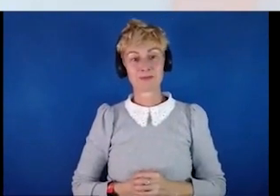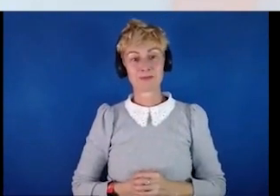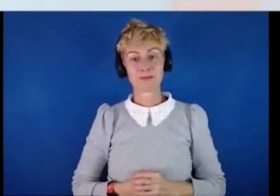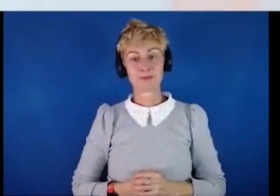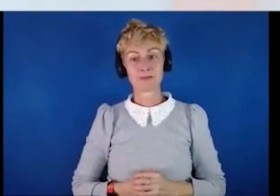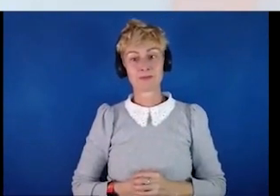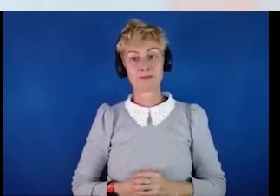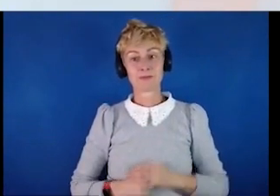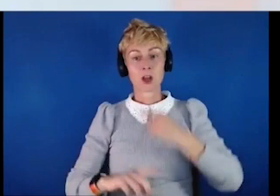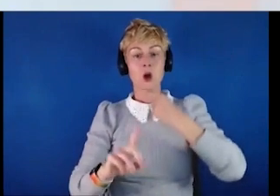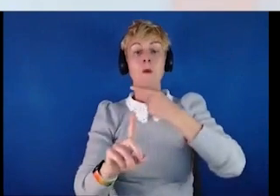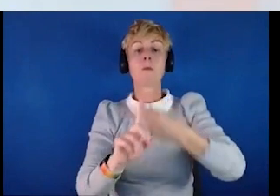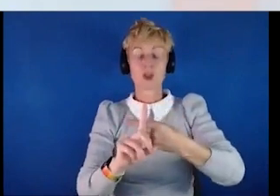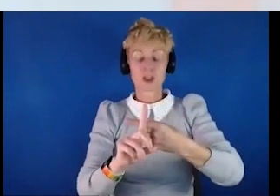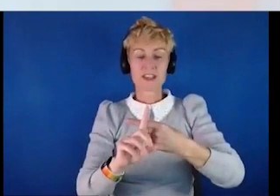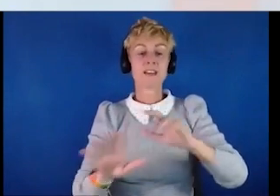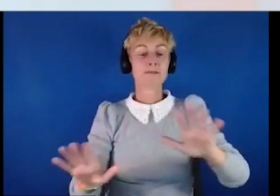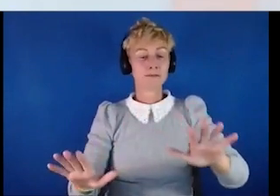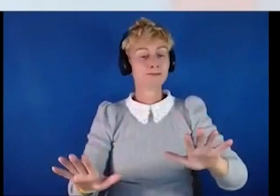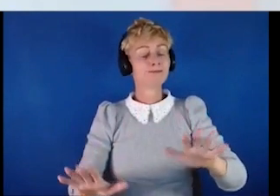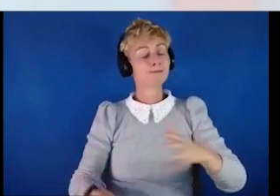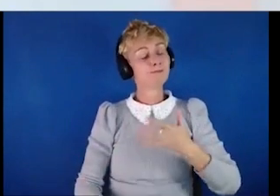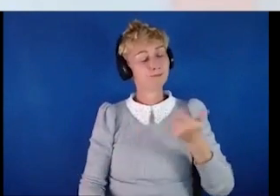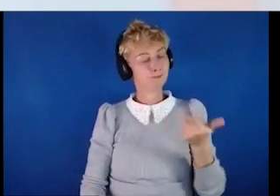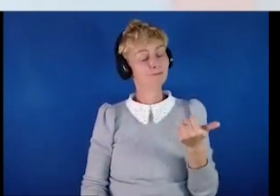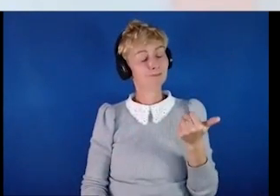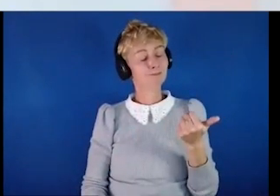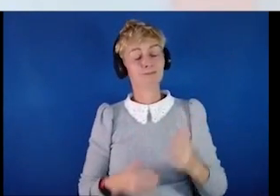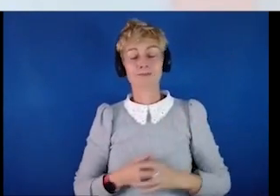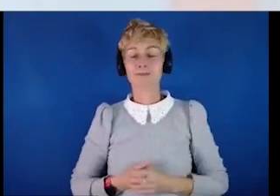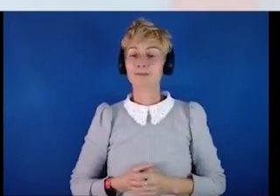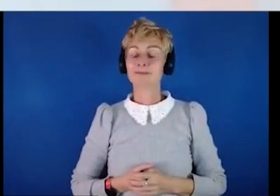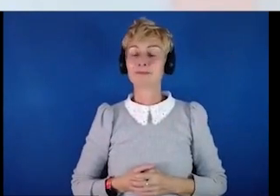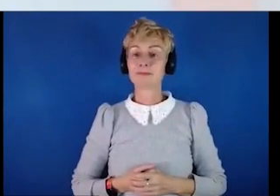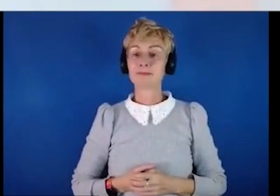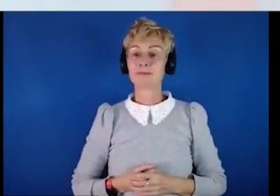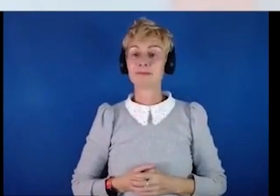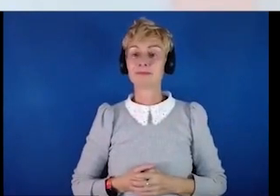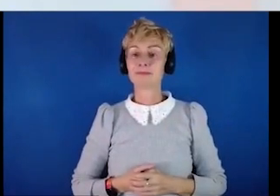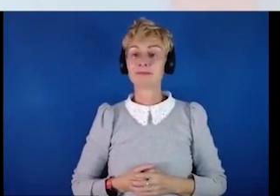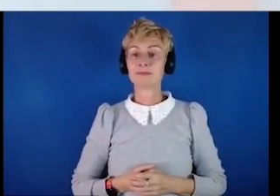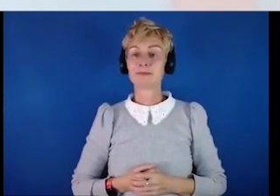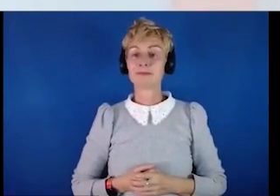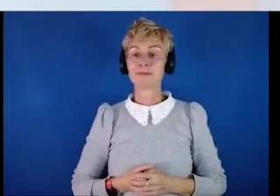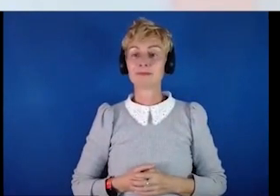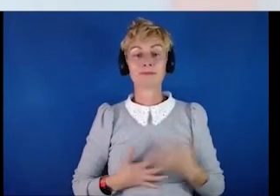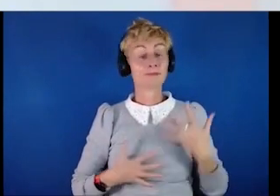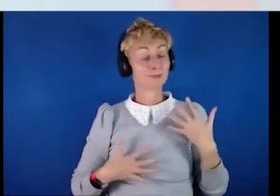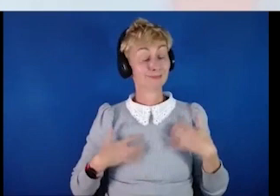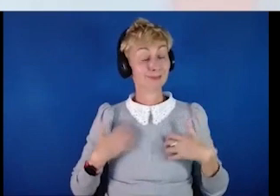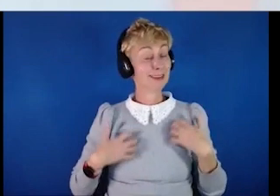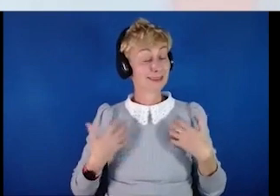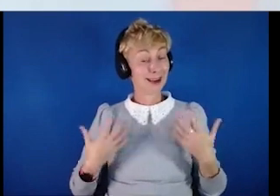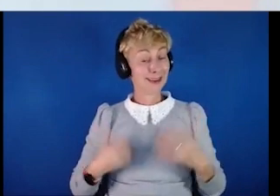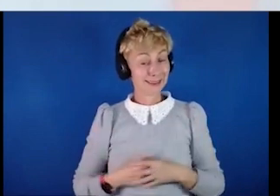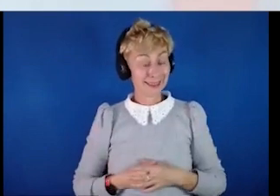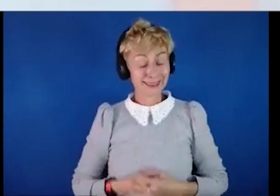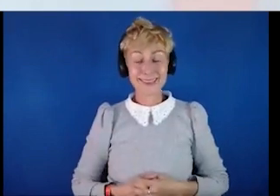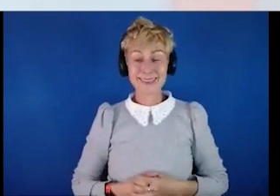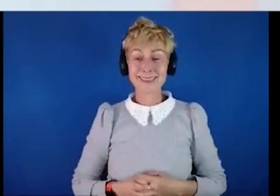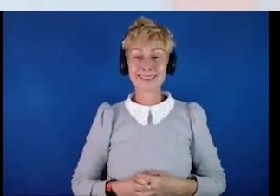of a positive vibe in the room, I can see. So this is exciting.